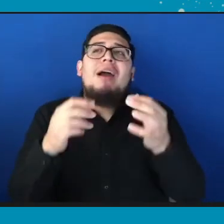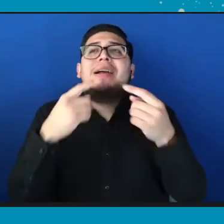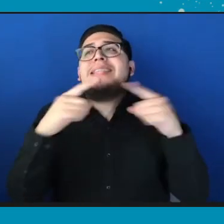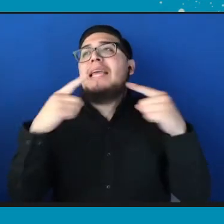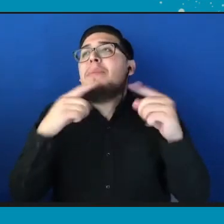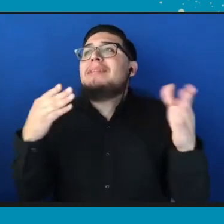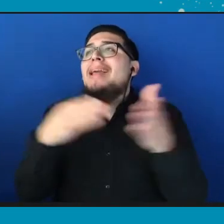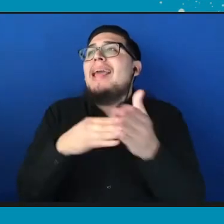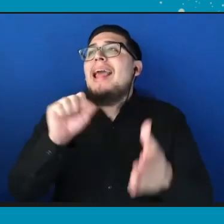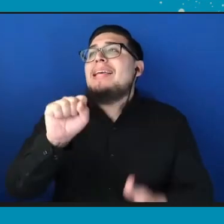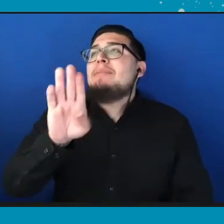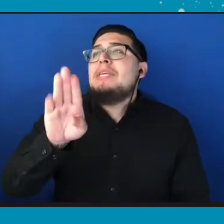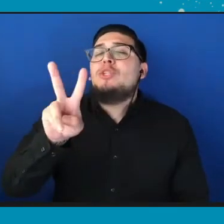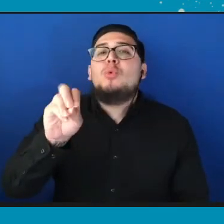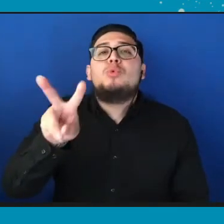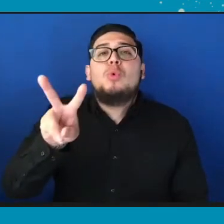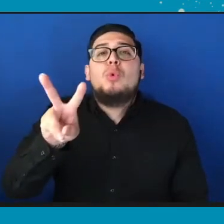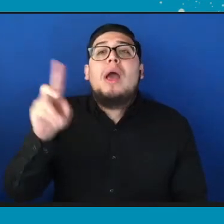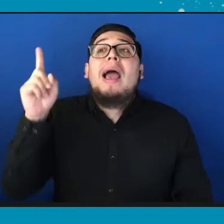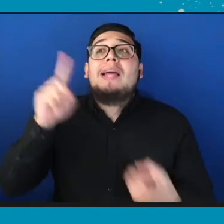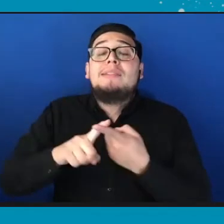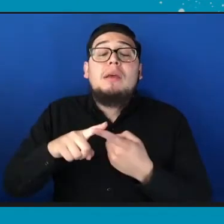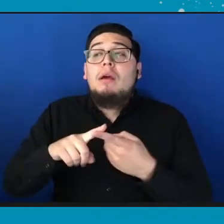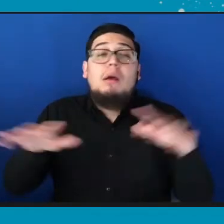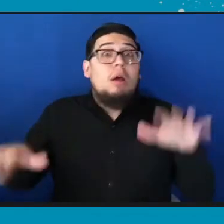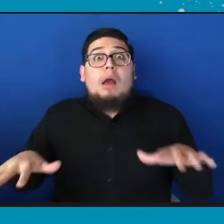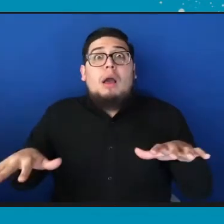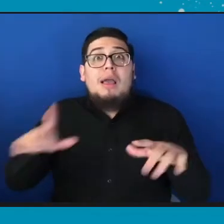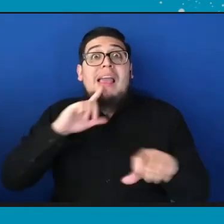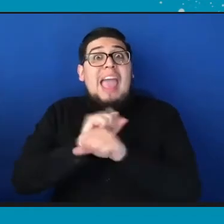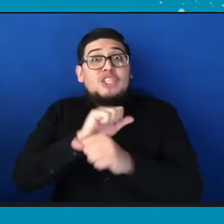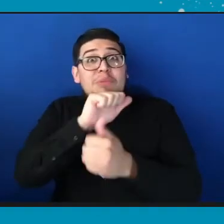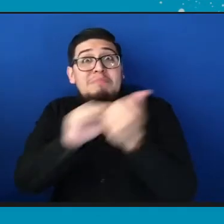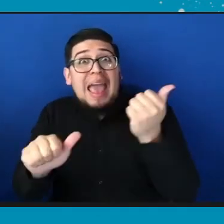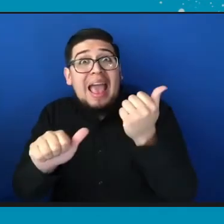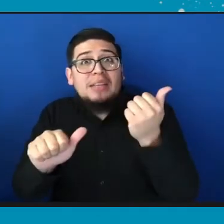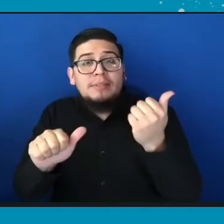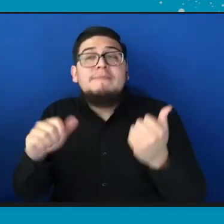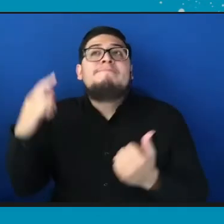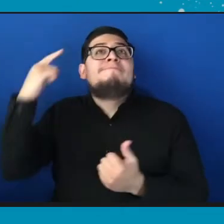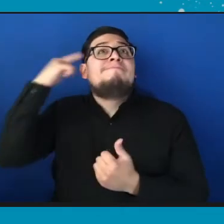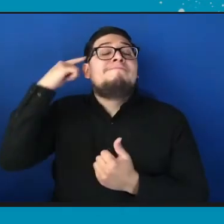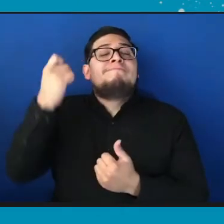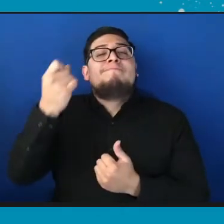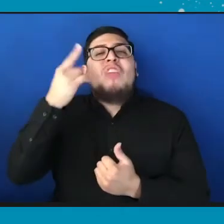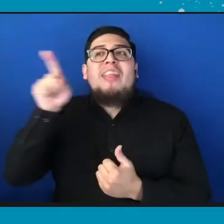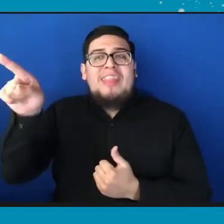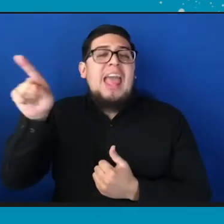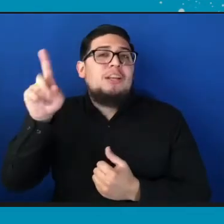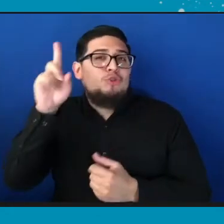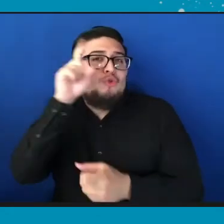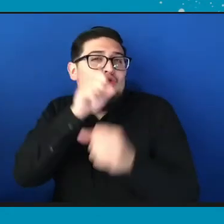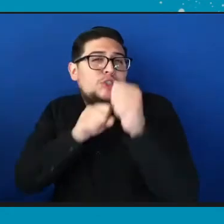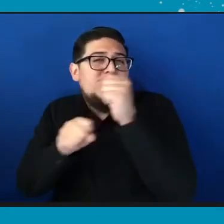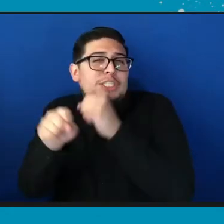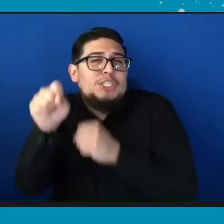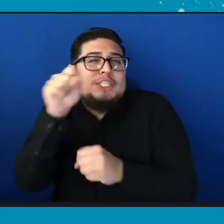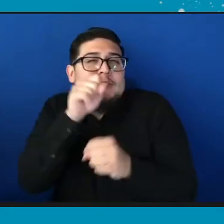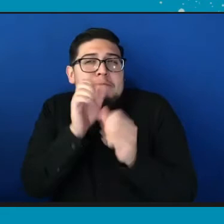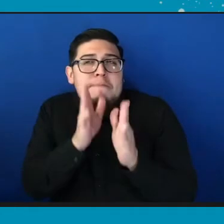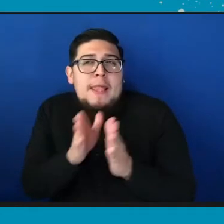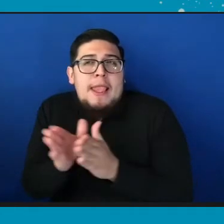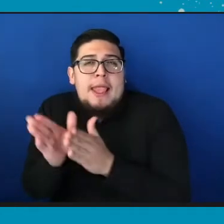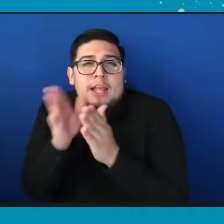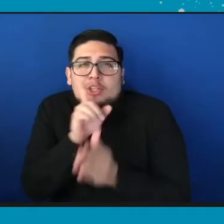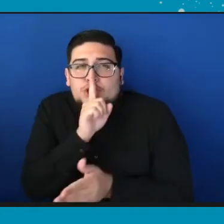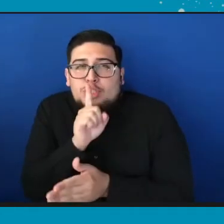until after it was passed. And we understand that that was also strategic of them, right? We're not ignorant as people